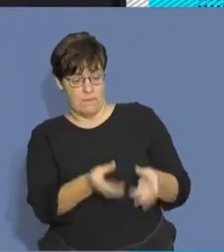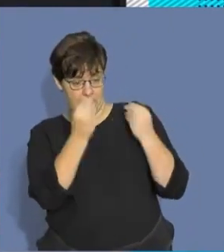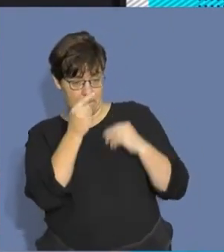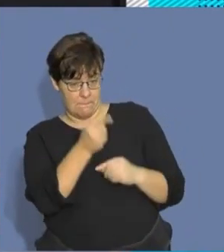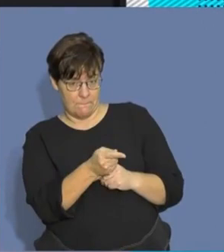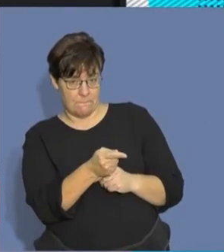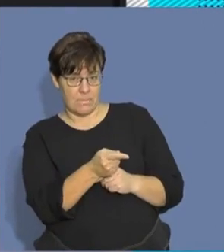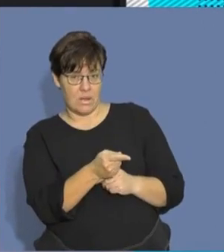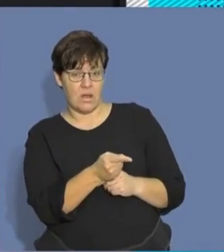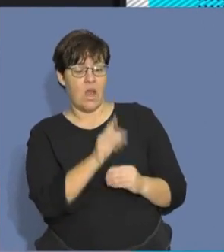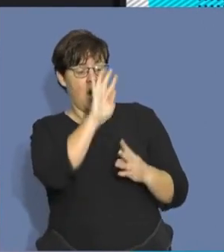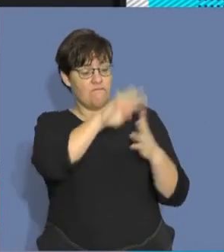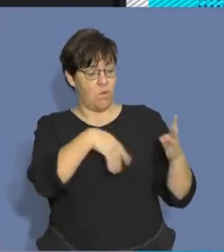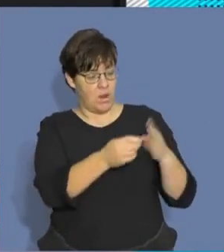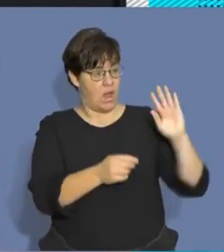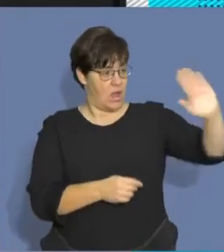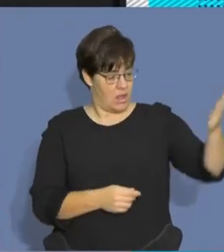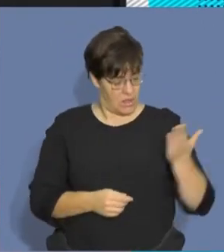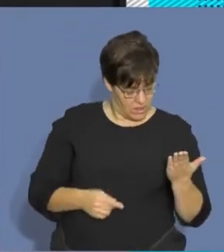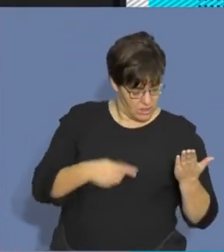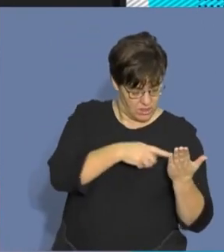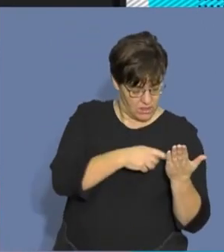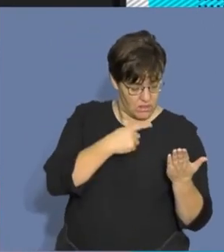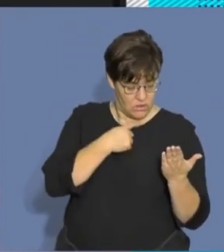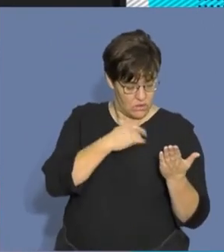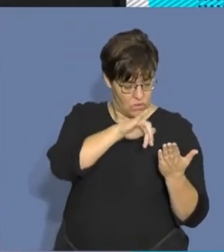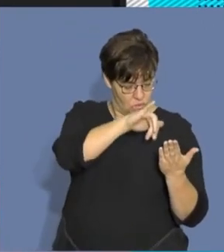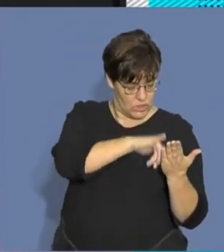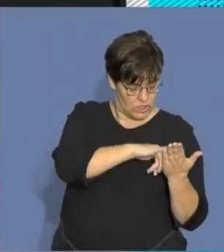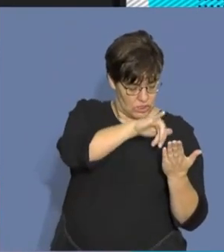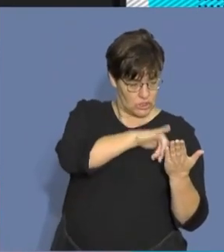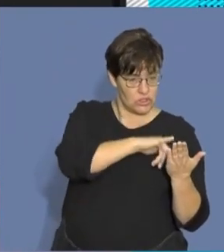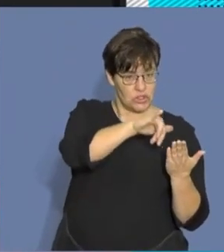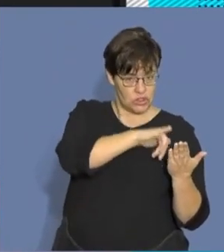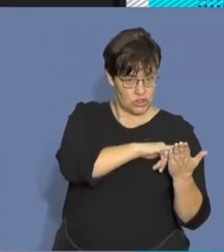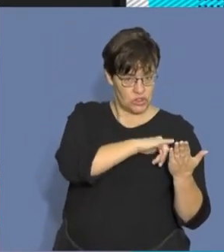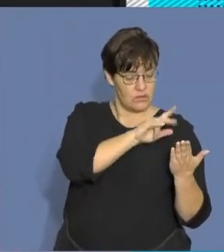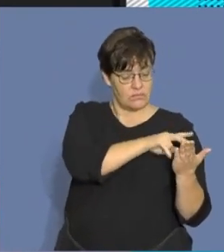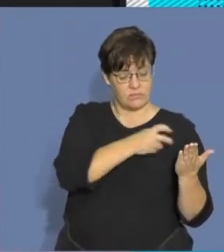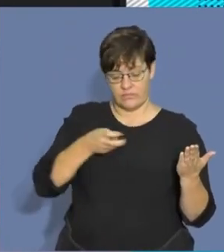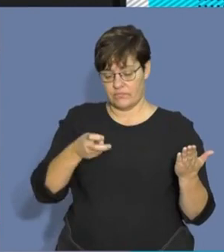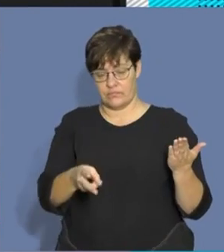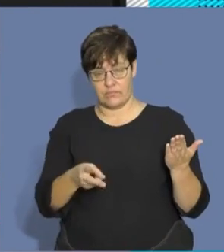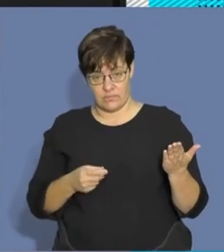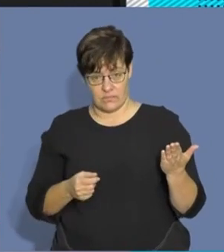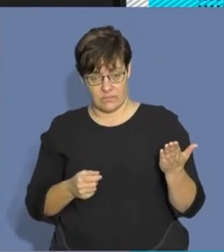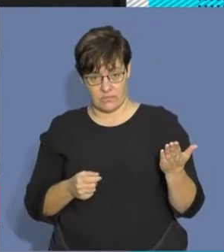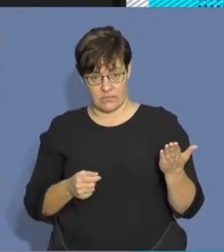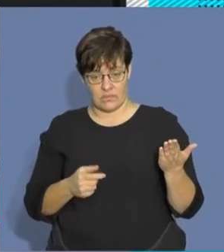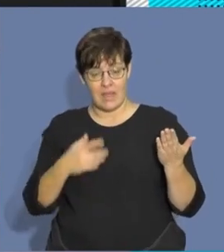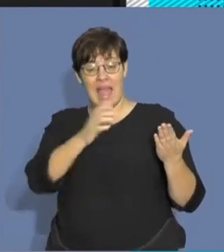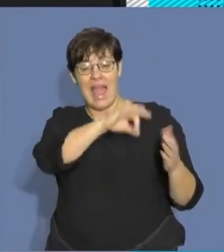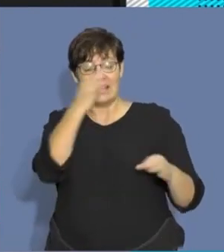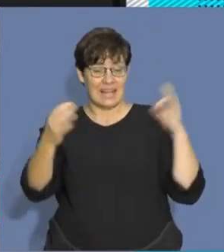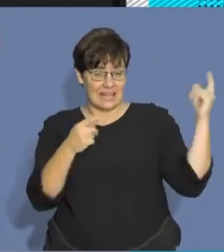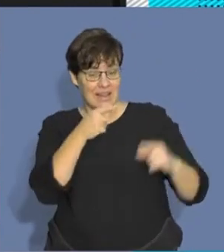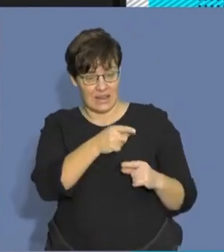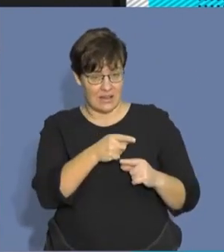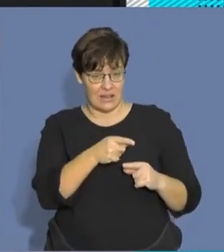geometry, take out the formula sheet and decide which formula am I going to be using, because specifically